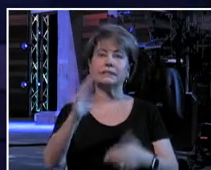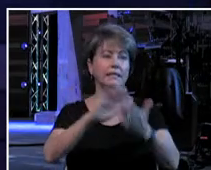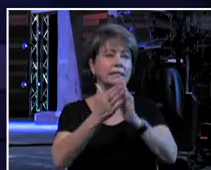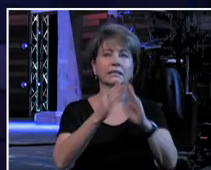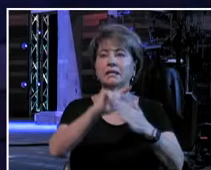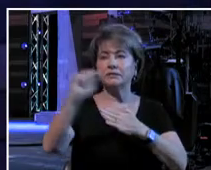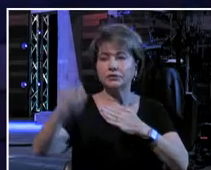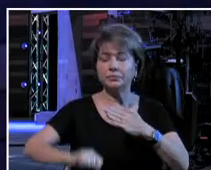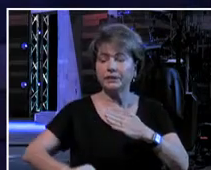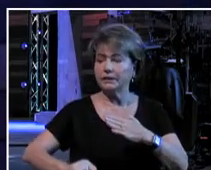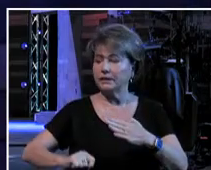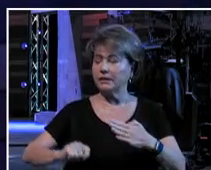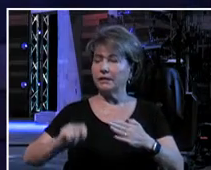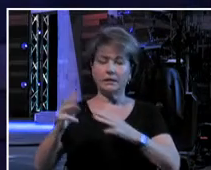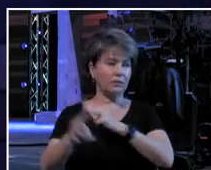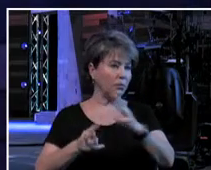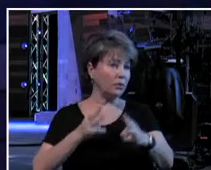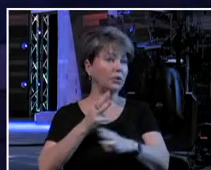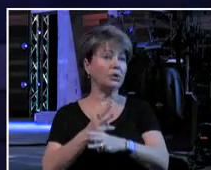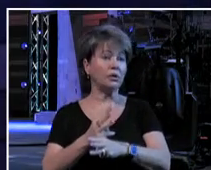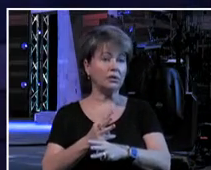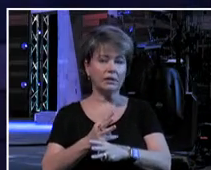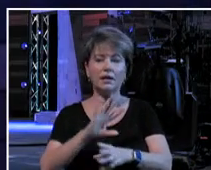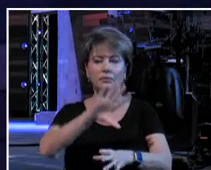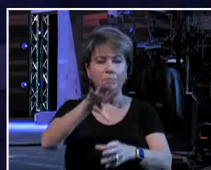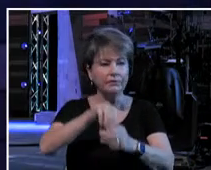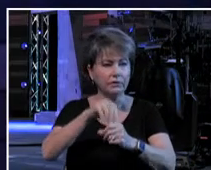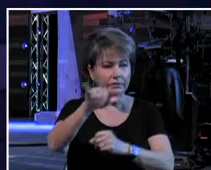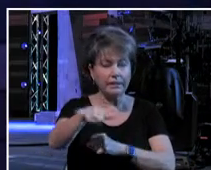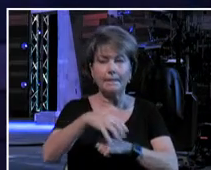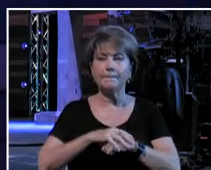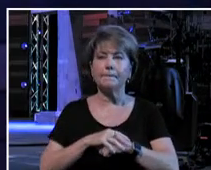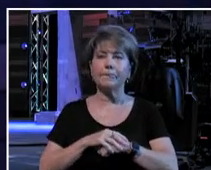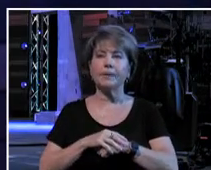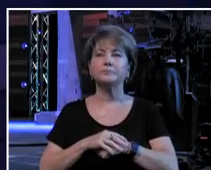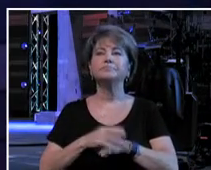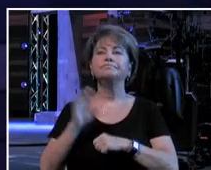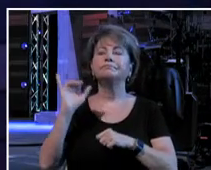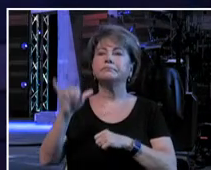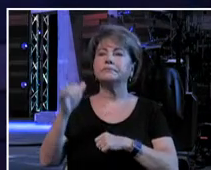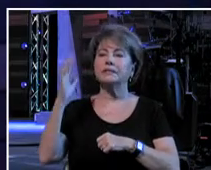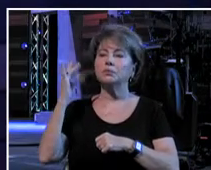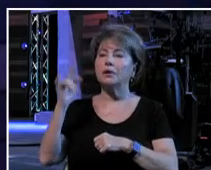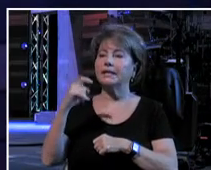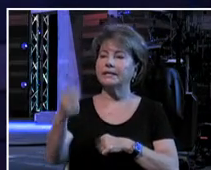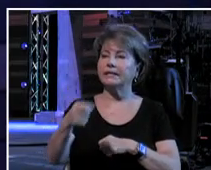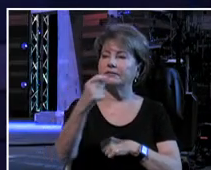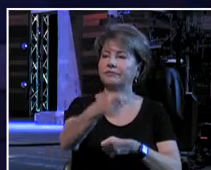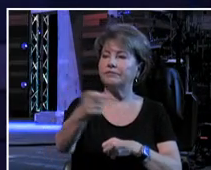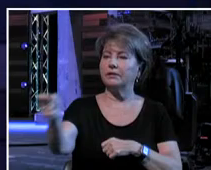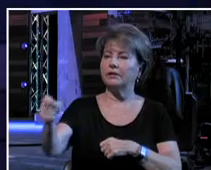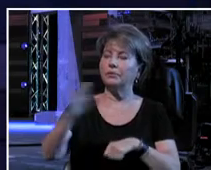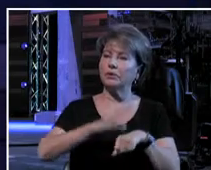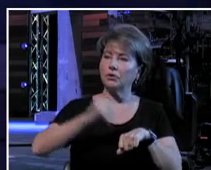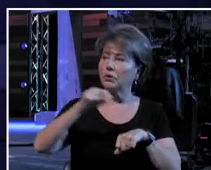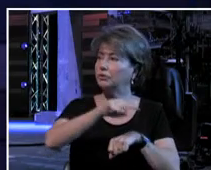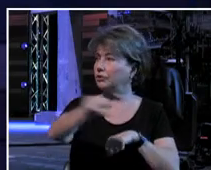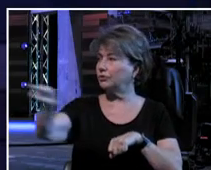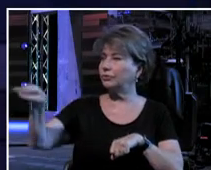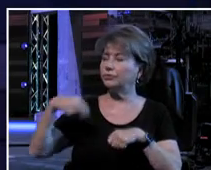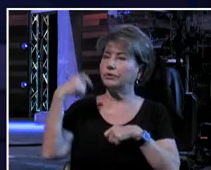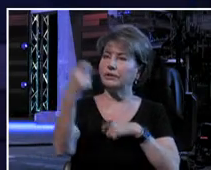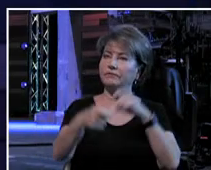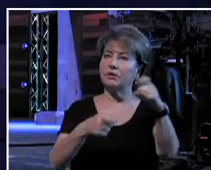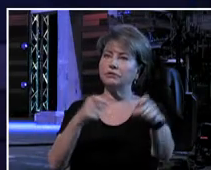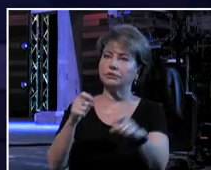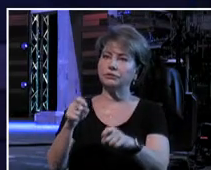want to see what God is doing in our world, and I want to be a part of it. And that's why I give. And that's why we call you into giving, so that you